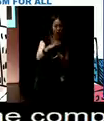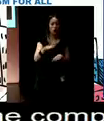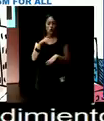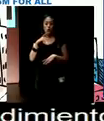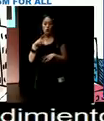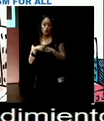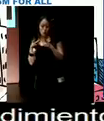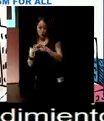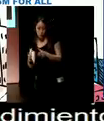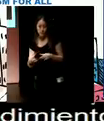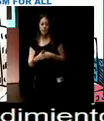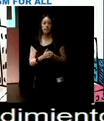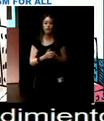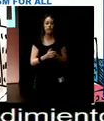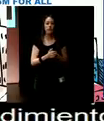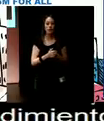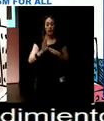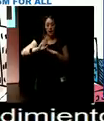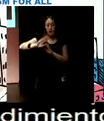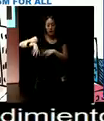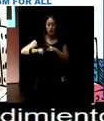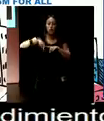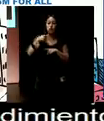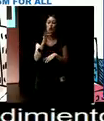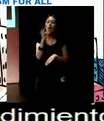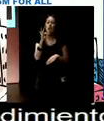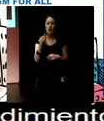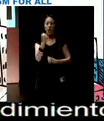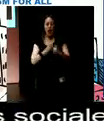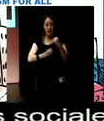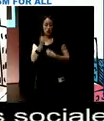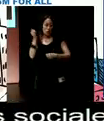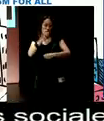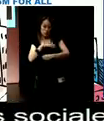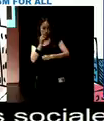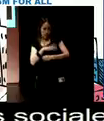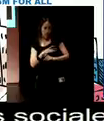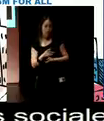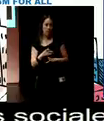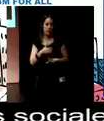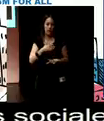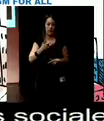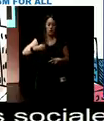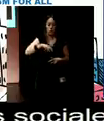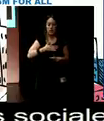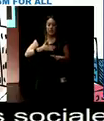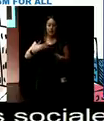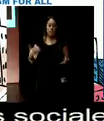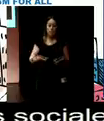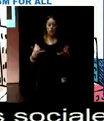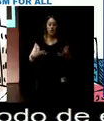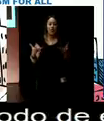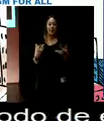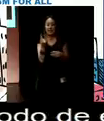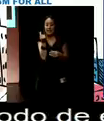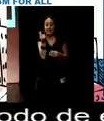Social and cultural benefits that will result in economic benefits. This is what we are looking for. This